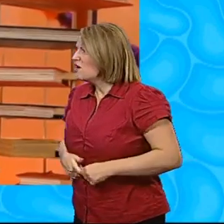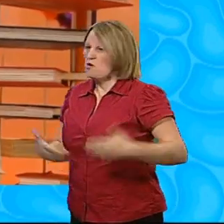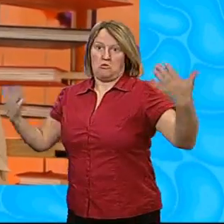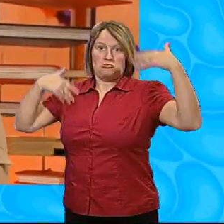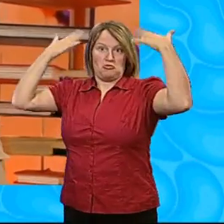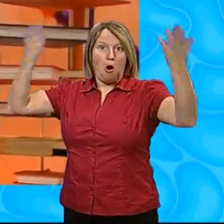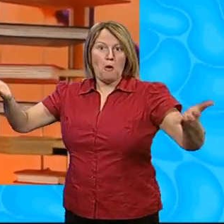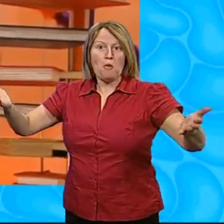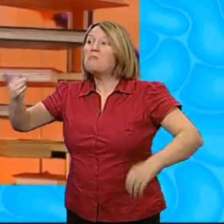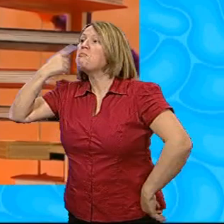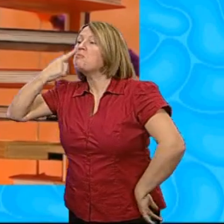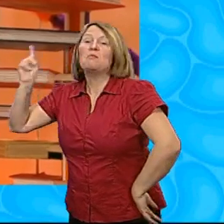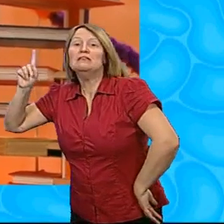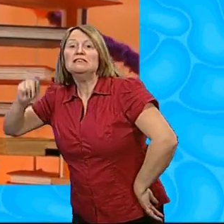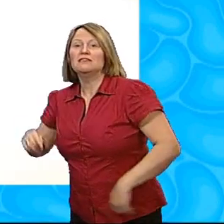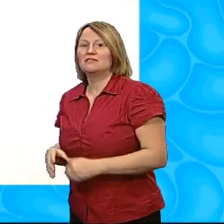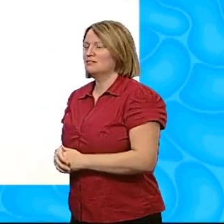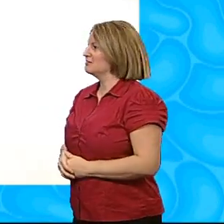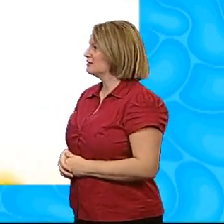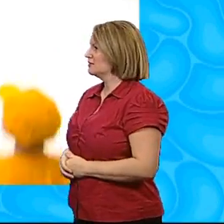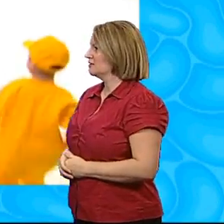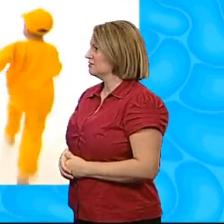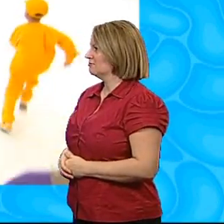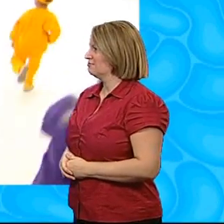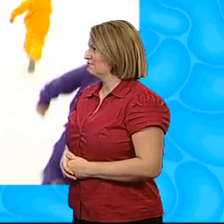Oh, I don't know. Let's go and see.